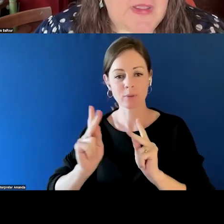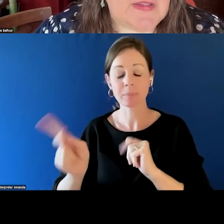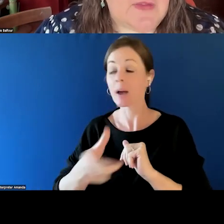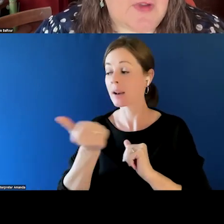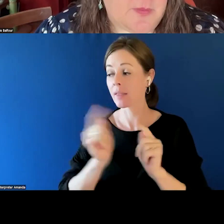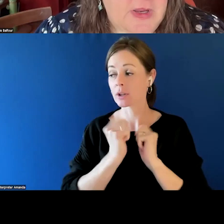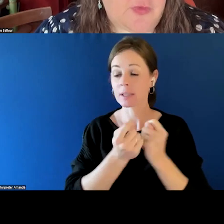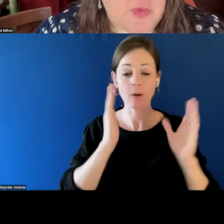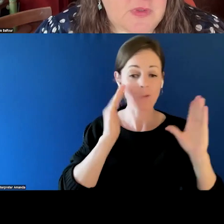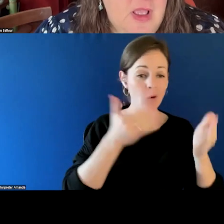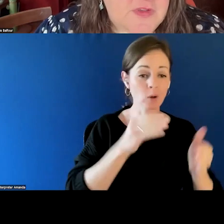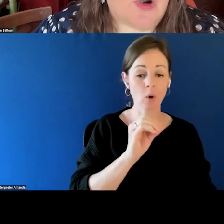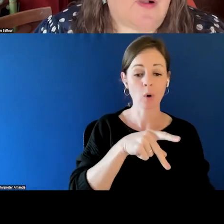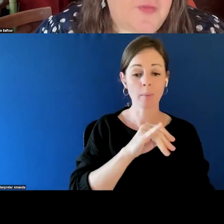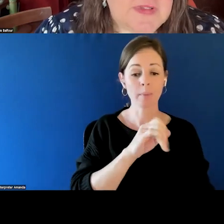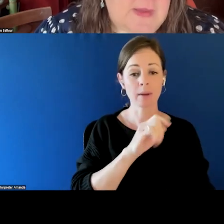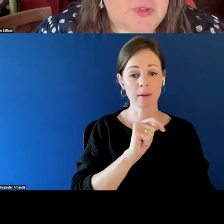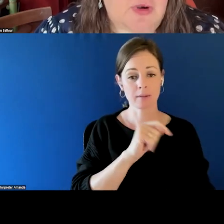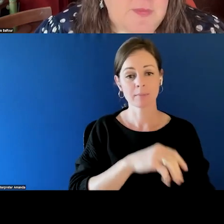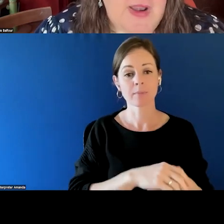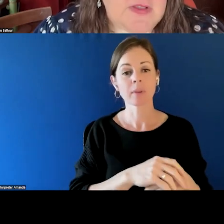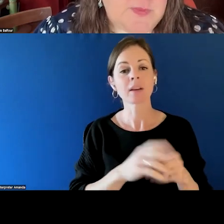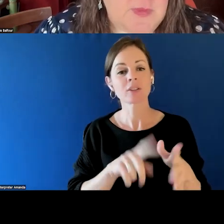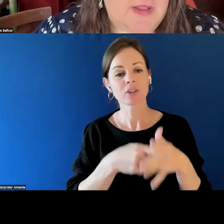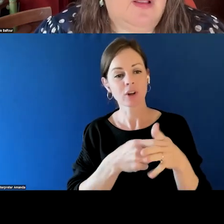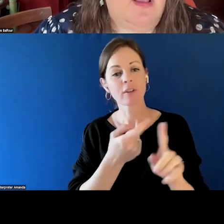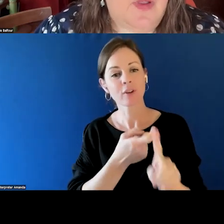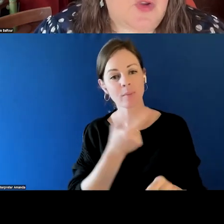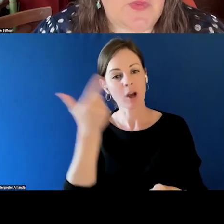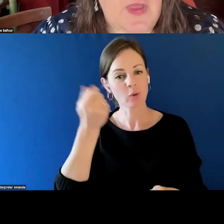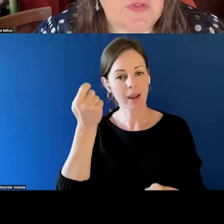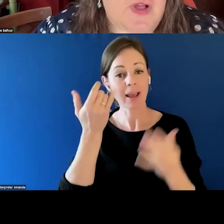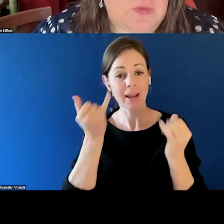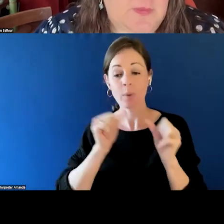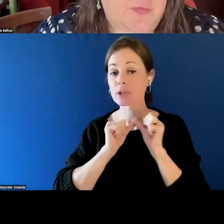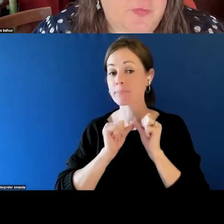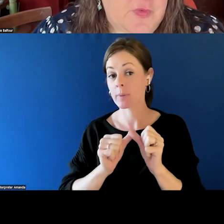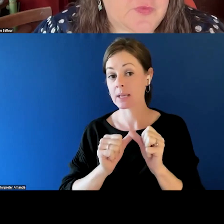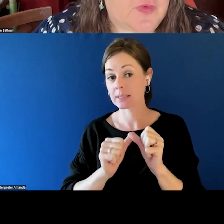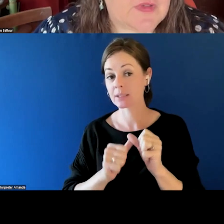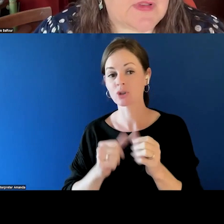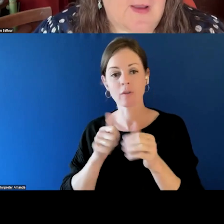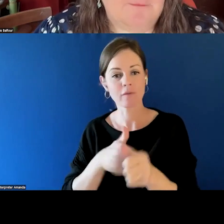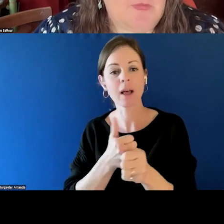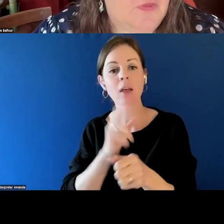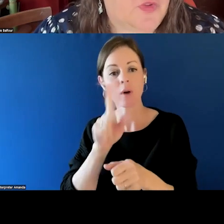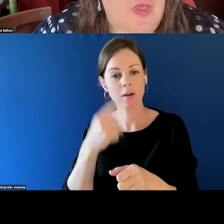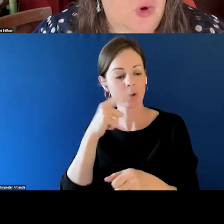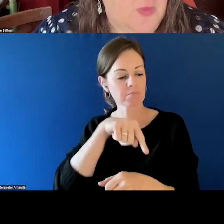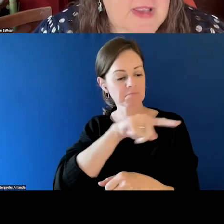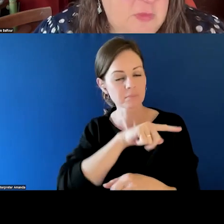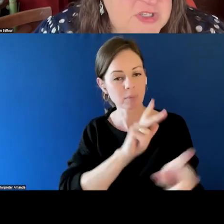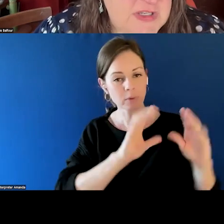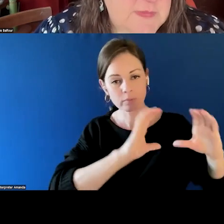on opiates, and they've got a peer they started off through a SAMHSA grant, but now it's permanent, that goes with them to follow up for those folks. There's